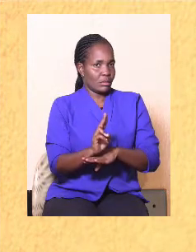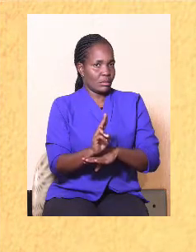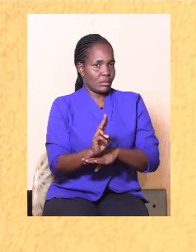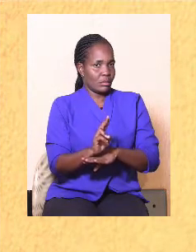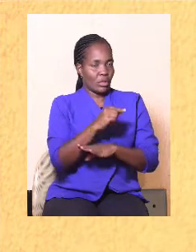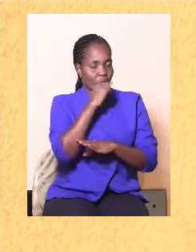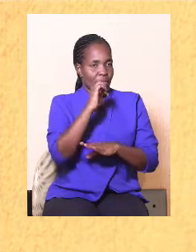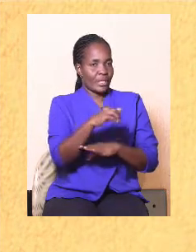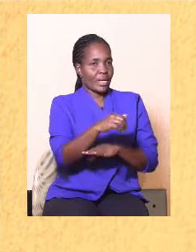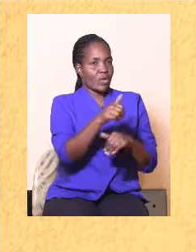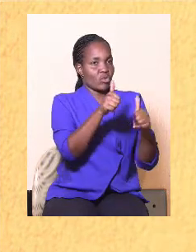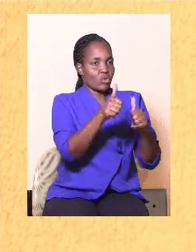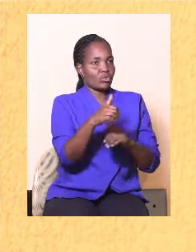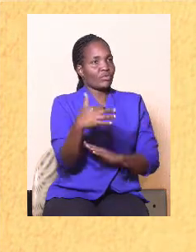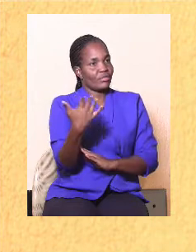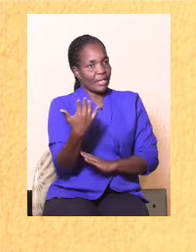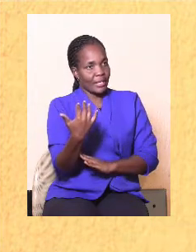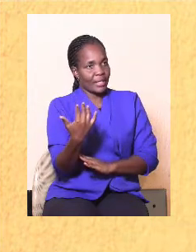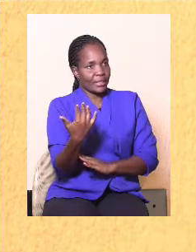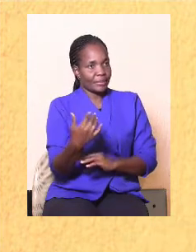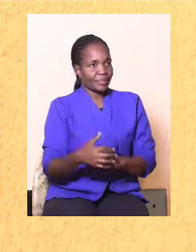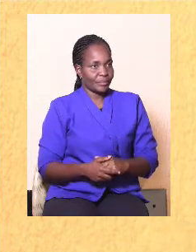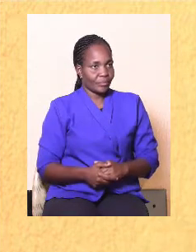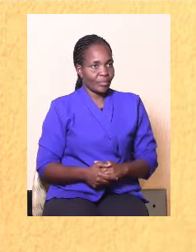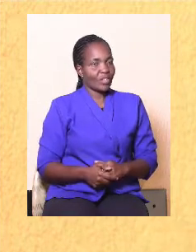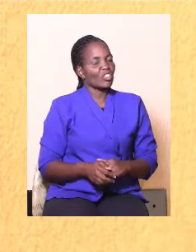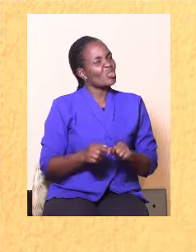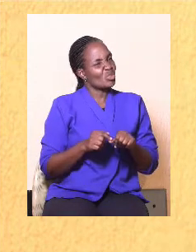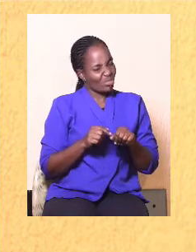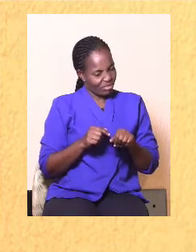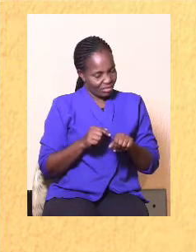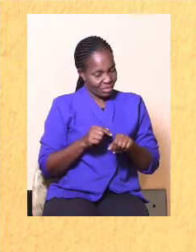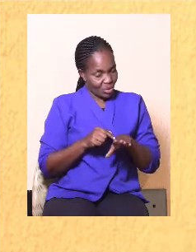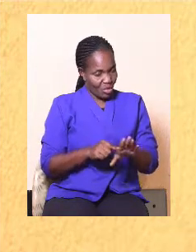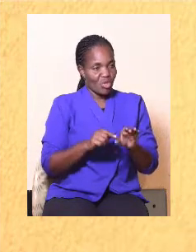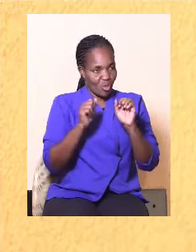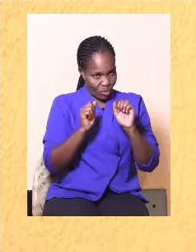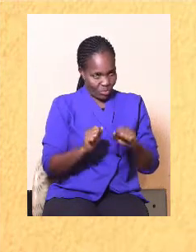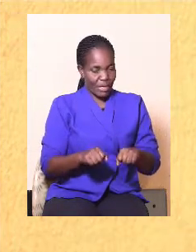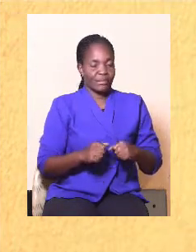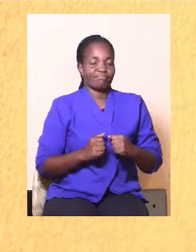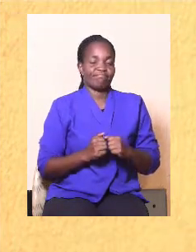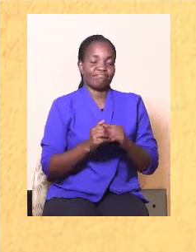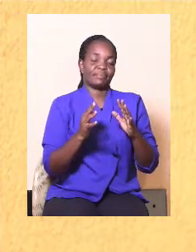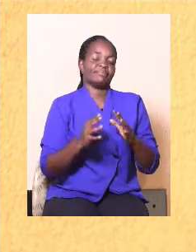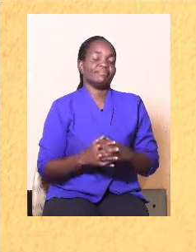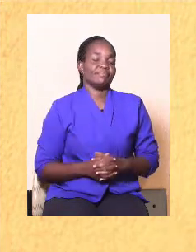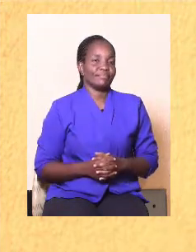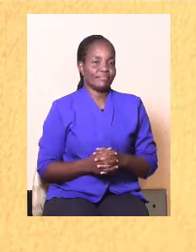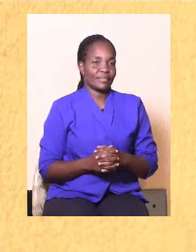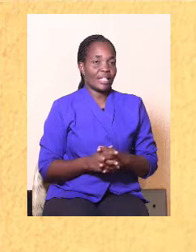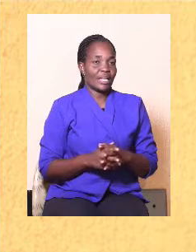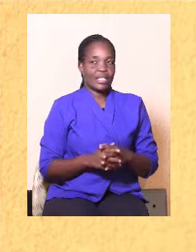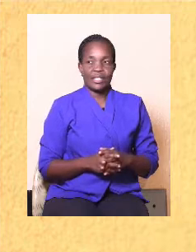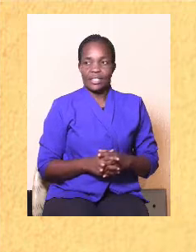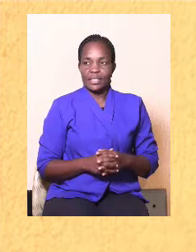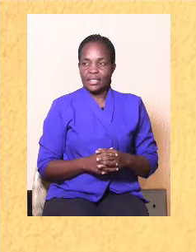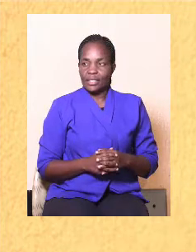Friday. It's going to be a Good Friday. So we are going to start tomorrow. So tomorrow we want to tell Namibians